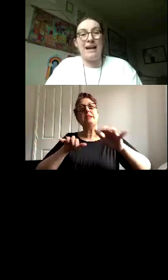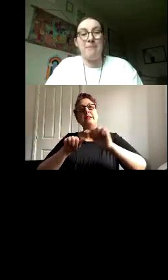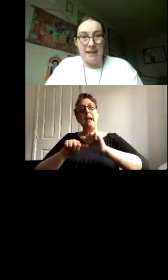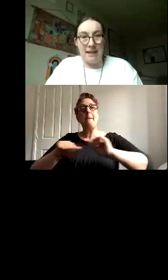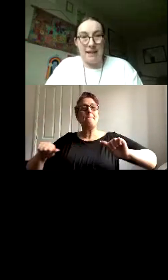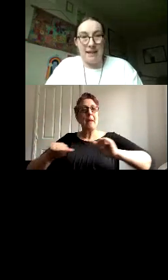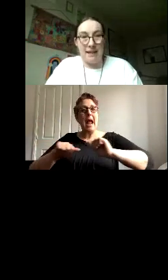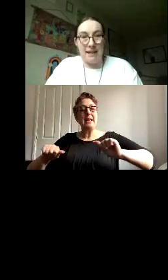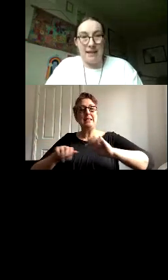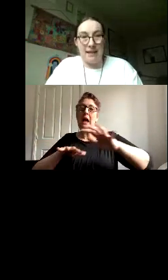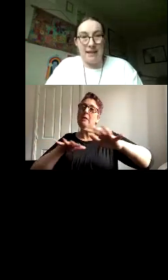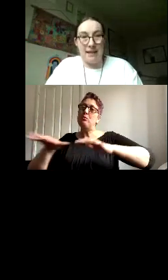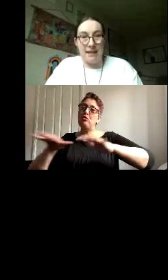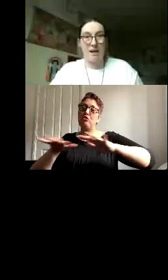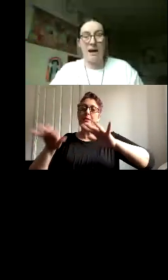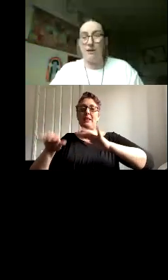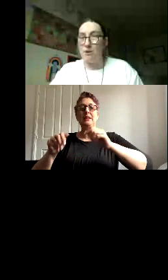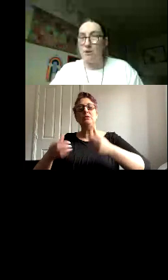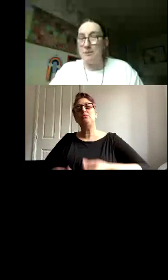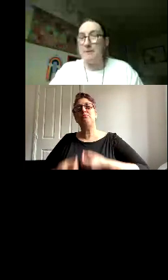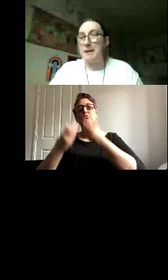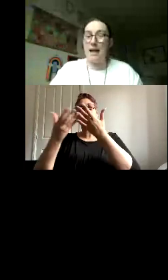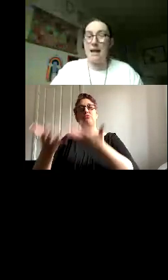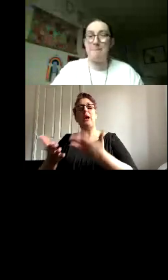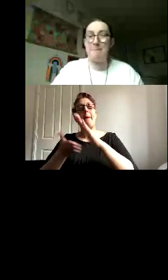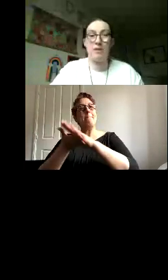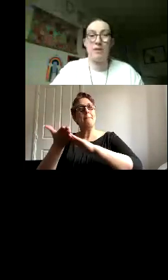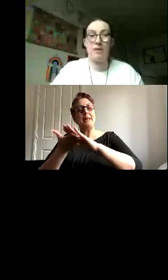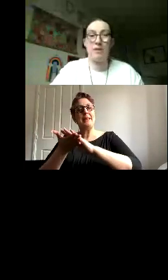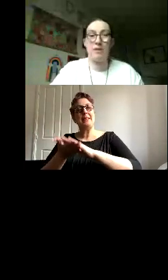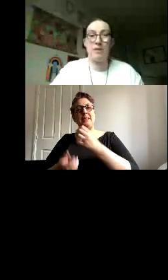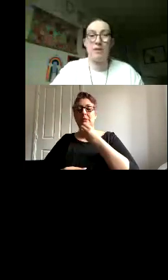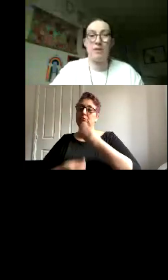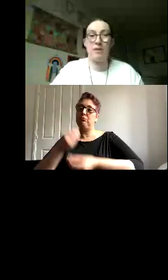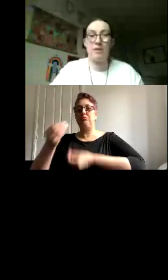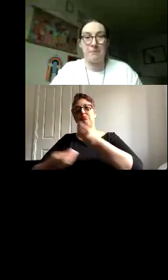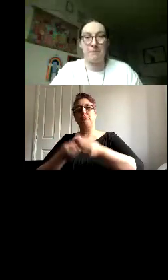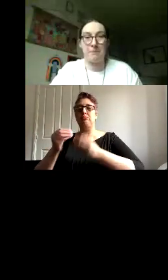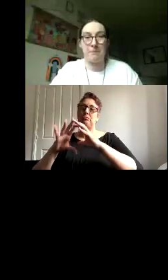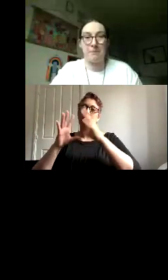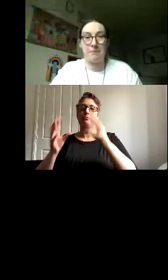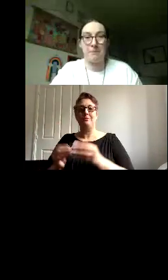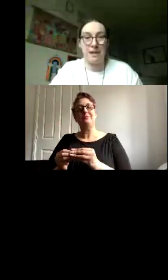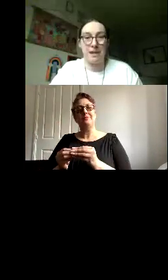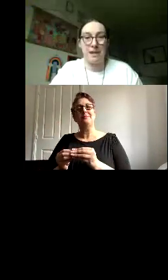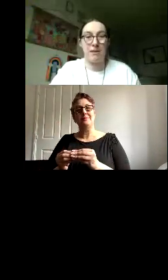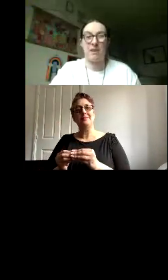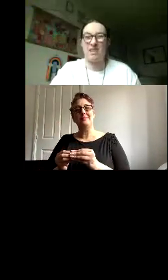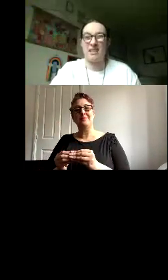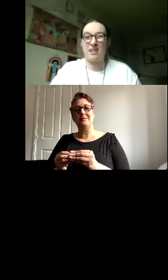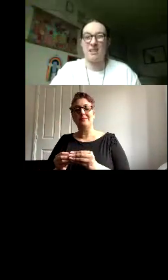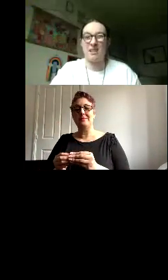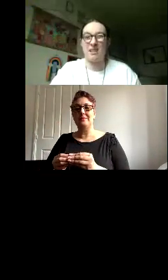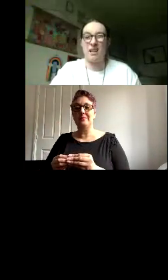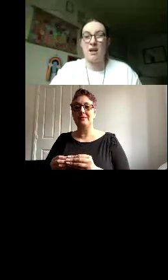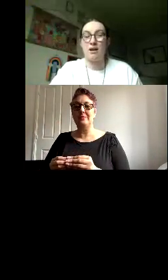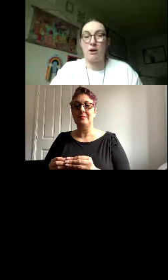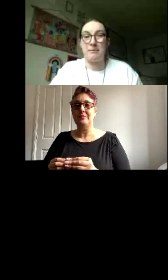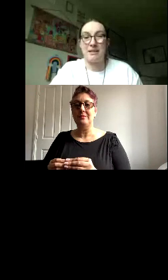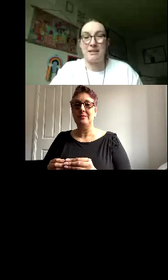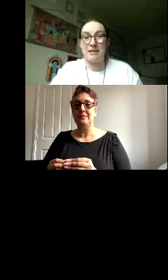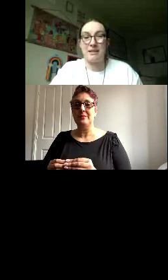meaning. Just going to think about, not many people put them as potential answers, but we're just going to think about them because there's